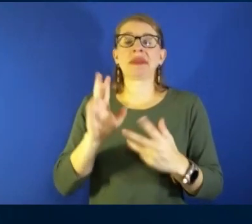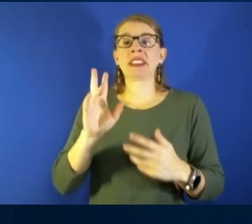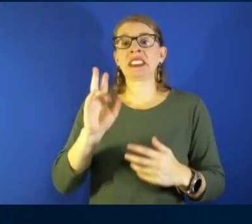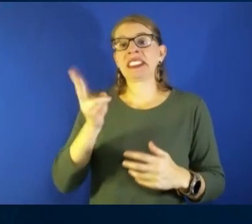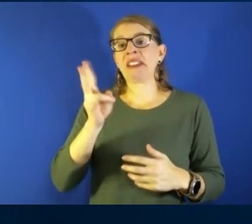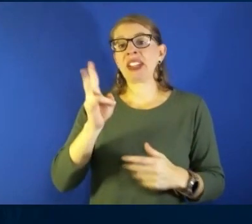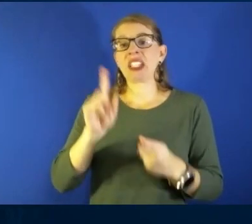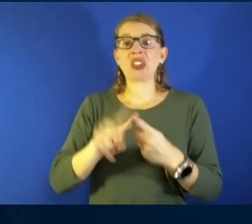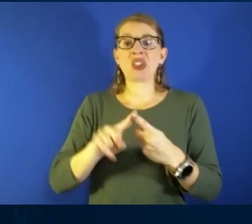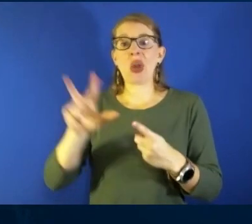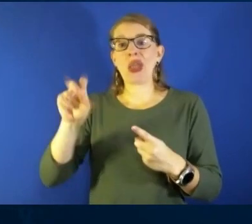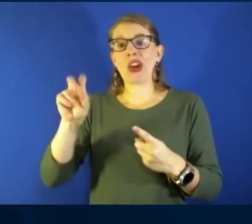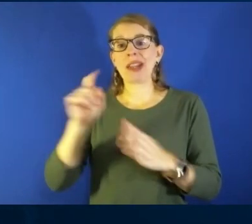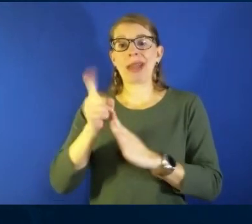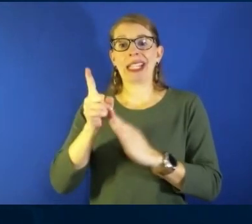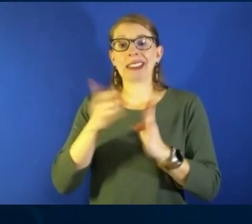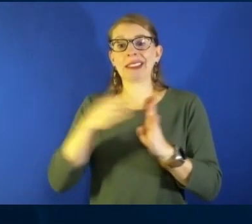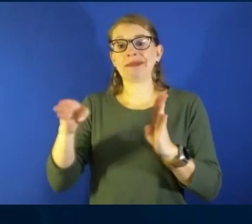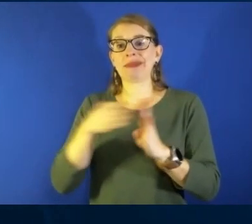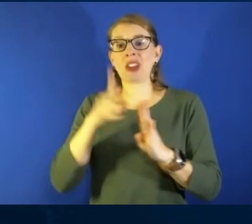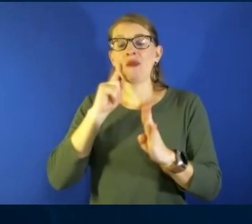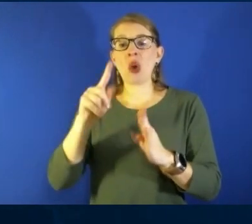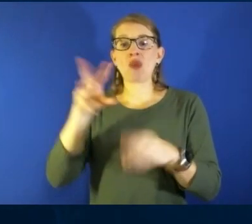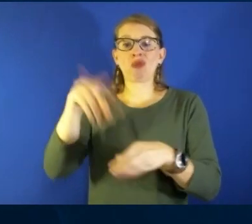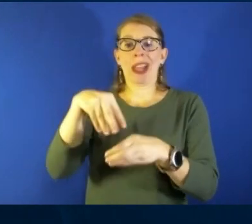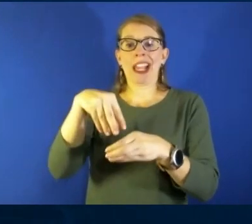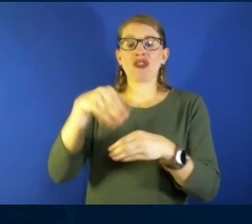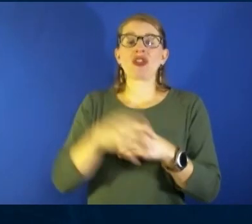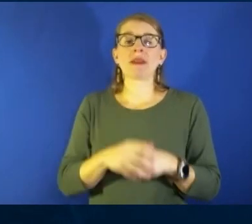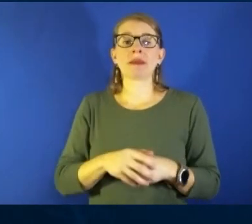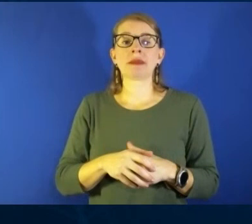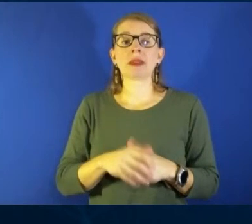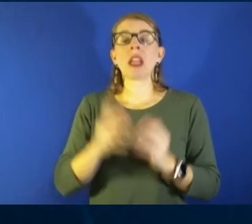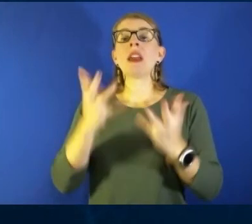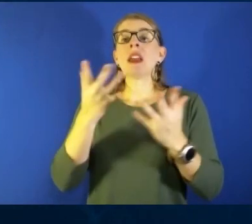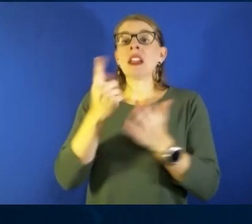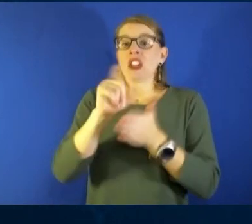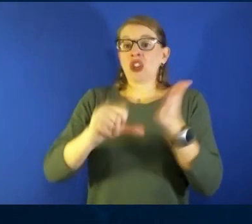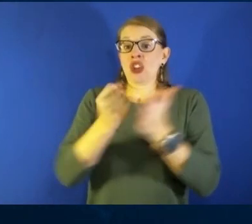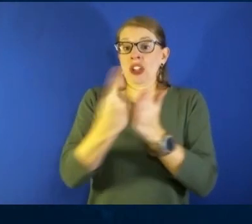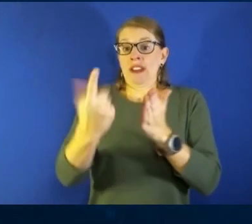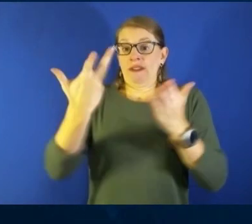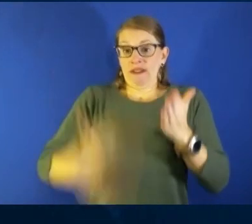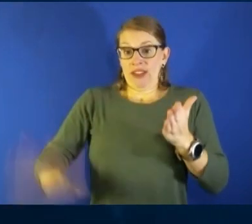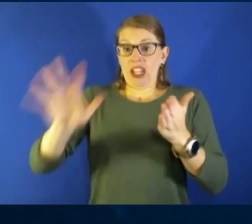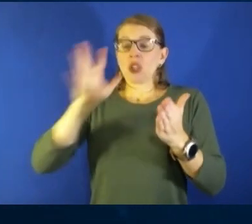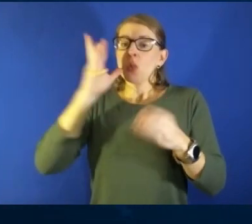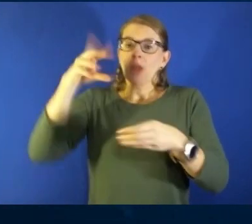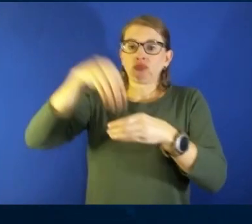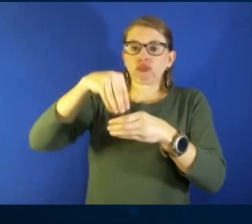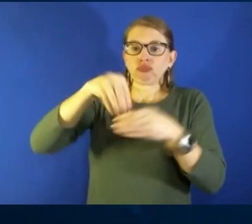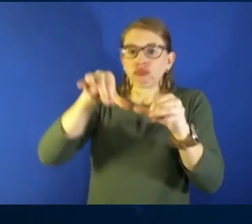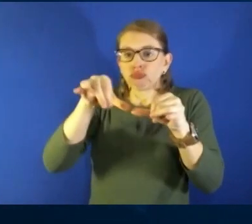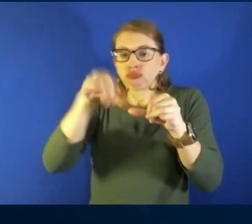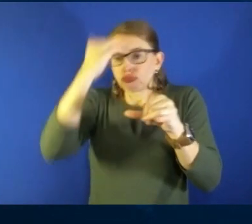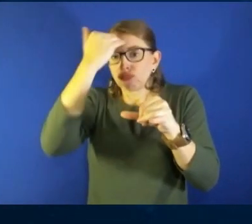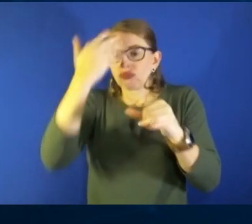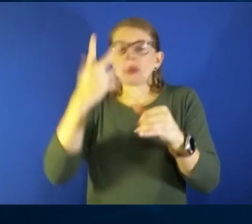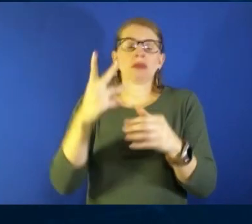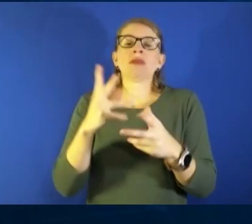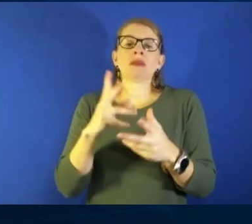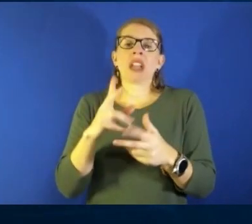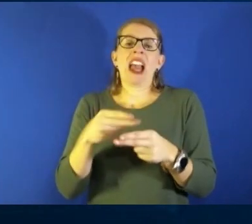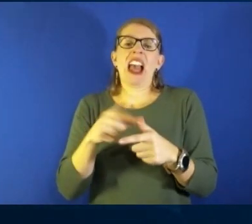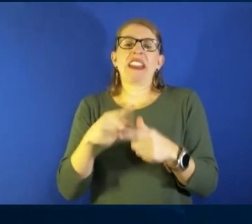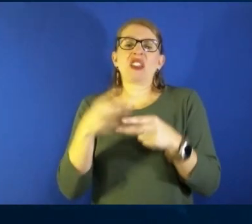to 30 minutes. So they'll know once Extra they time. get in there. They'll know once we get in there, so we size the lumpectomy cavity. But I tell patients we're going to